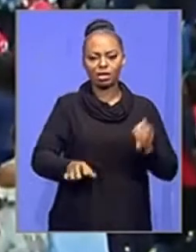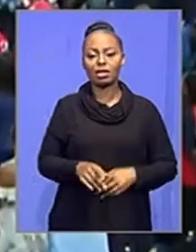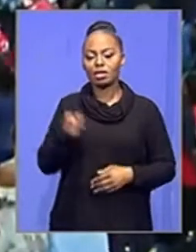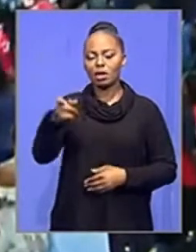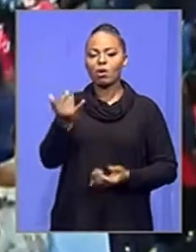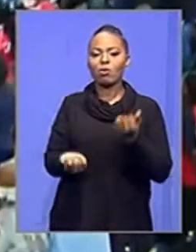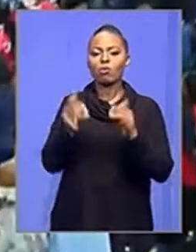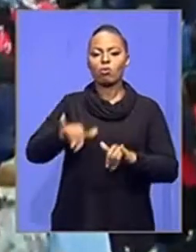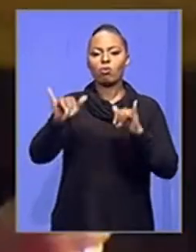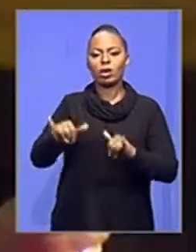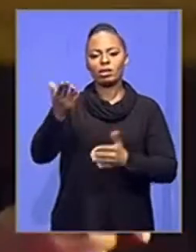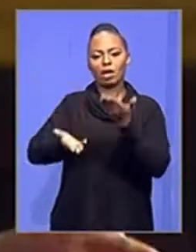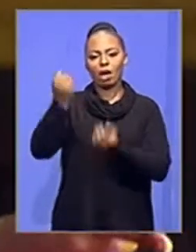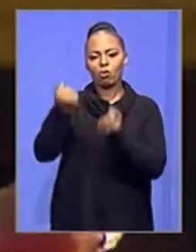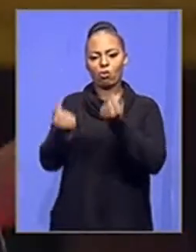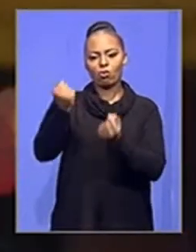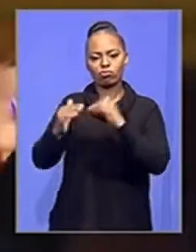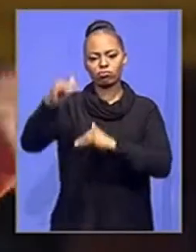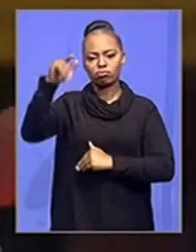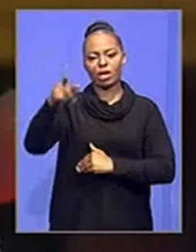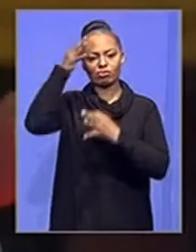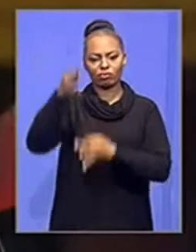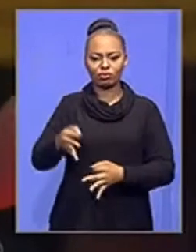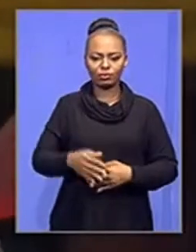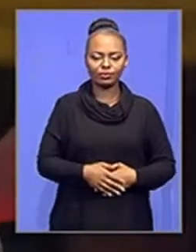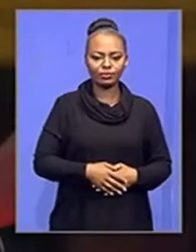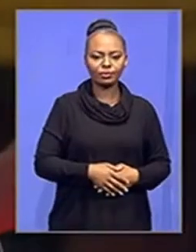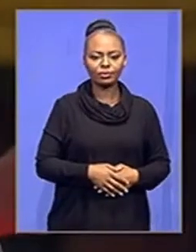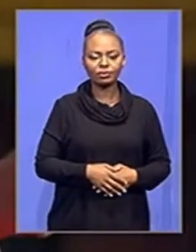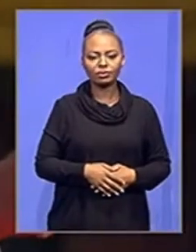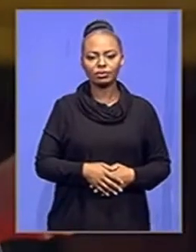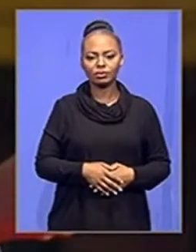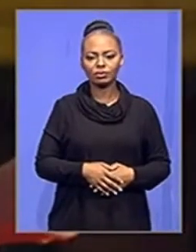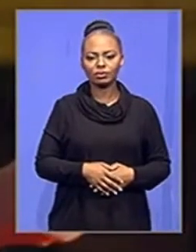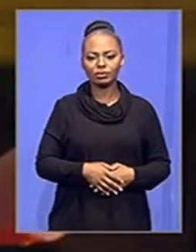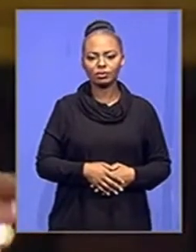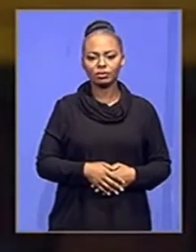It's a bad answer. I'll just I'll good answer. What's your